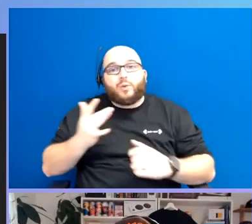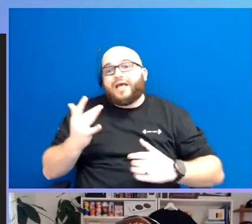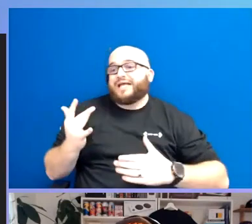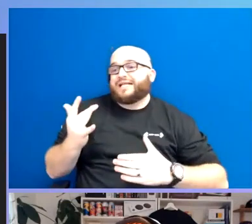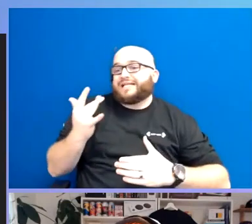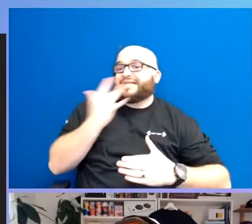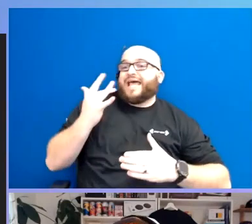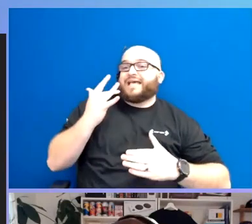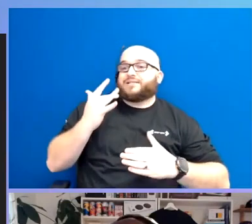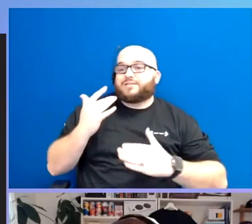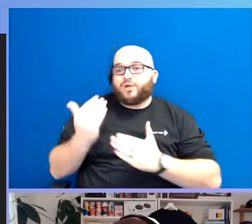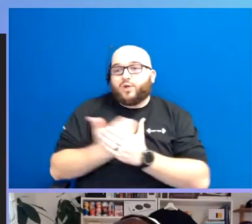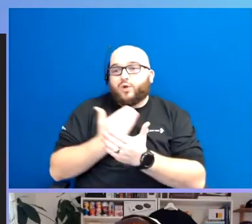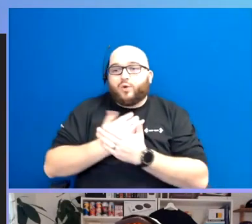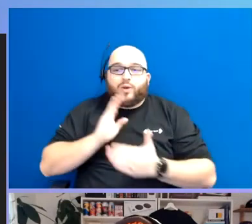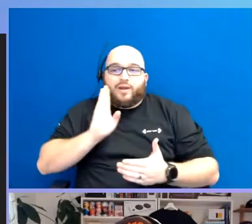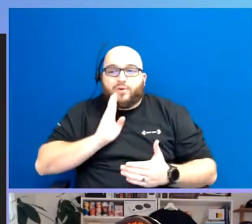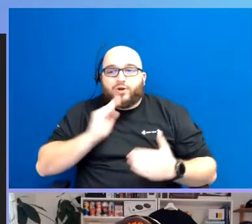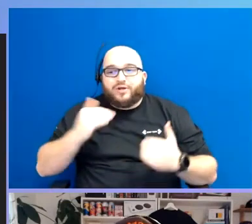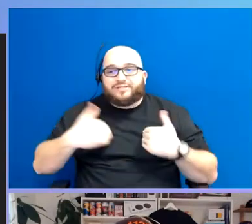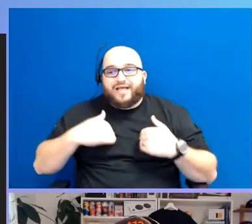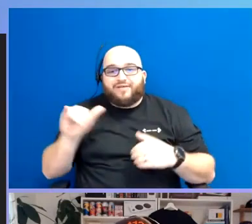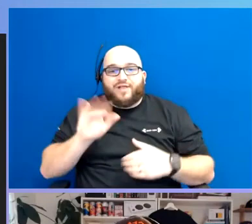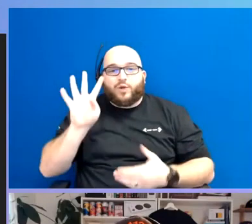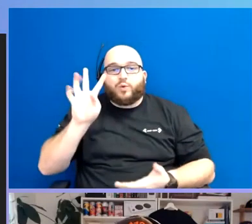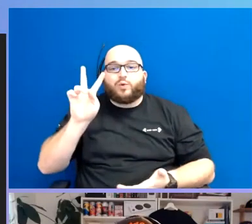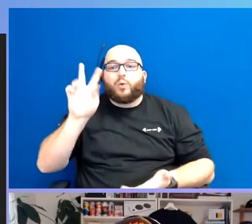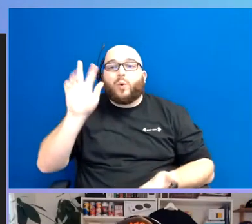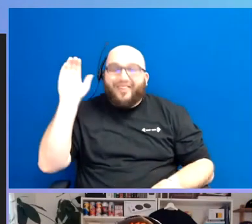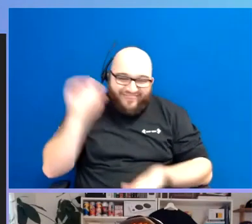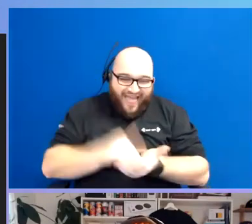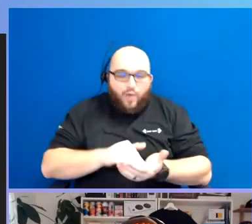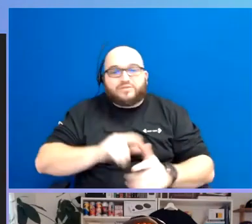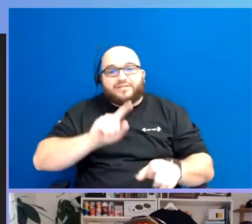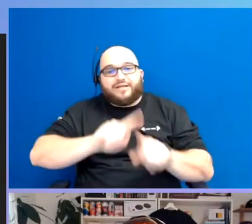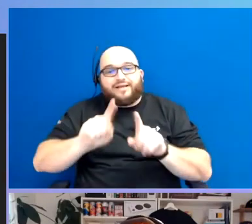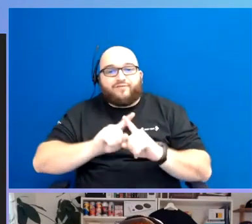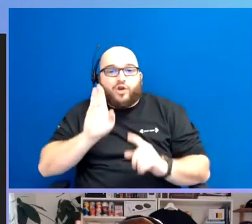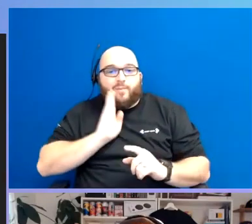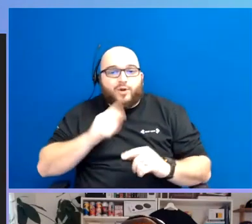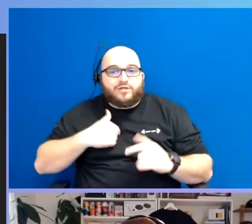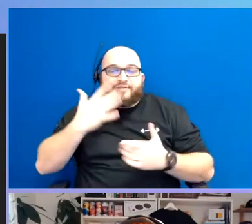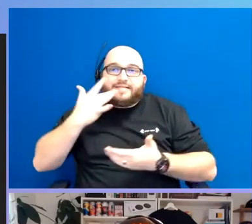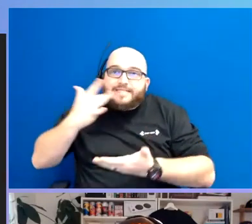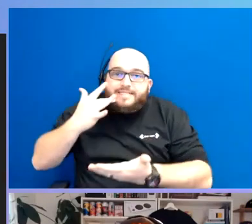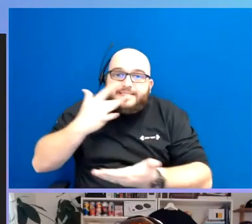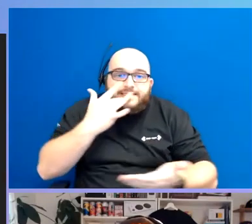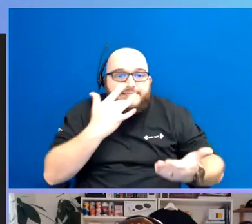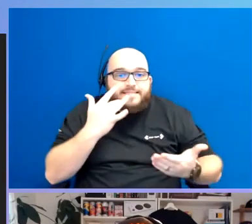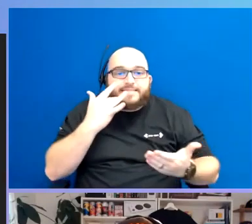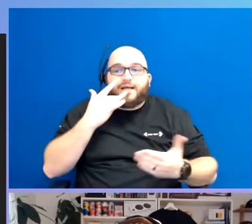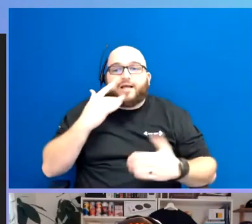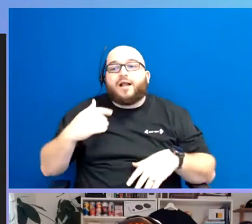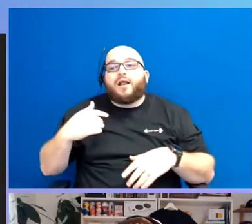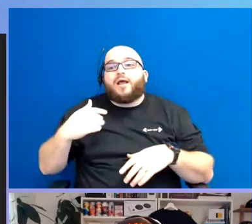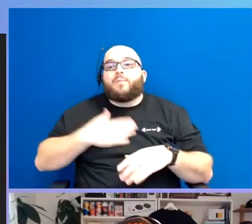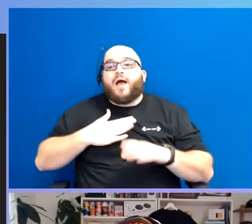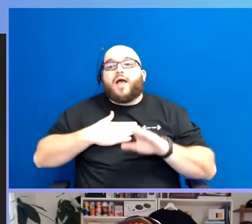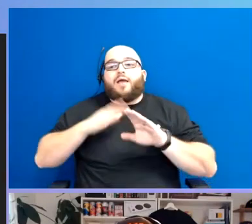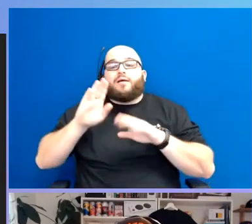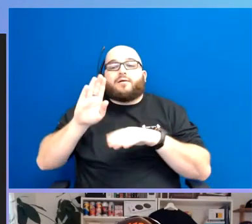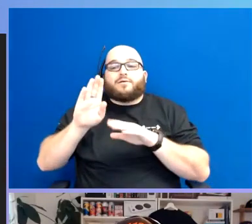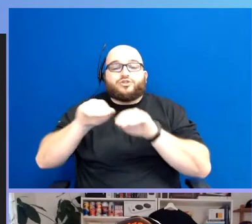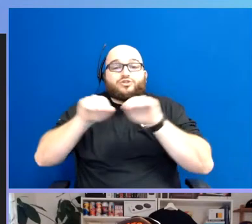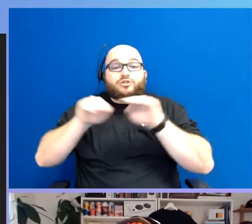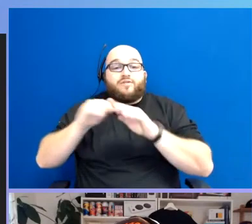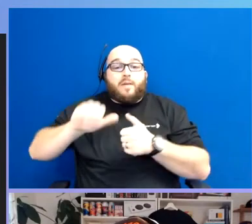like 2,000 different kinds that I've tried out. And also have in my bookcase behind me, I have some nice